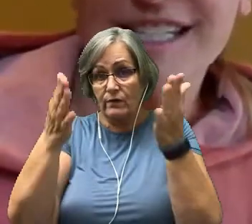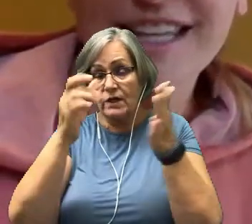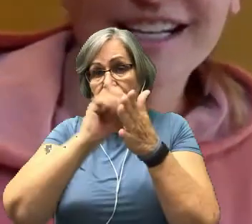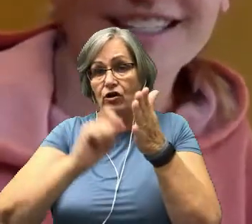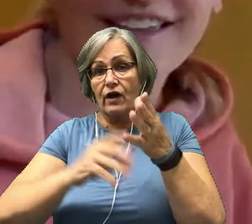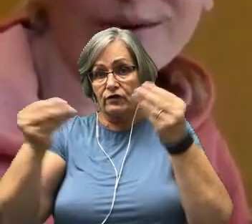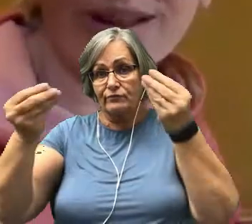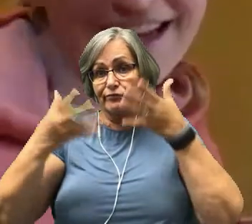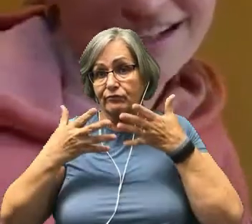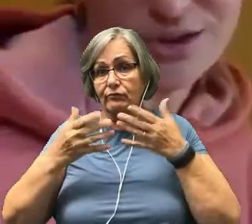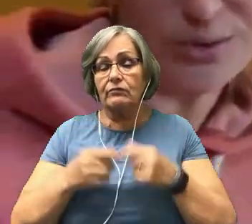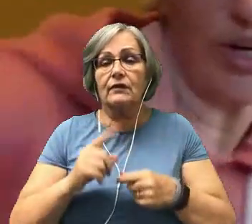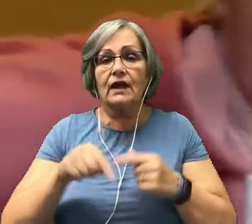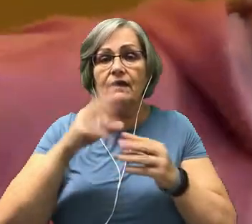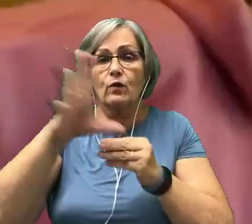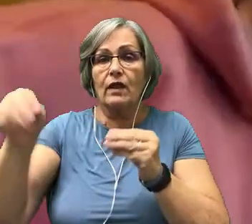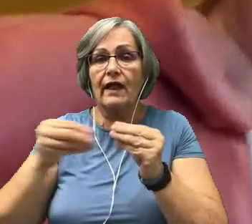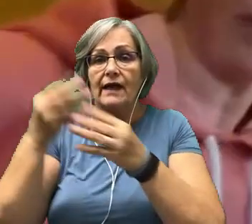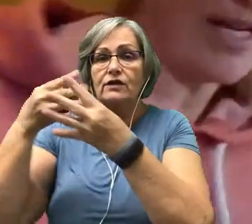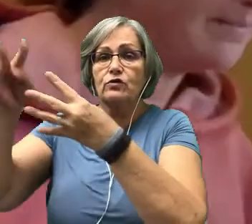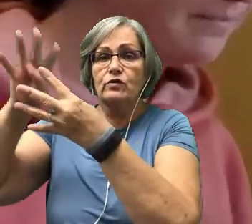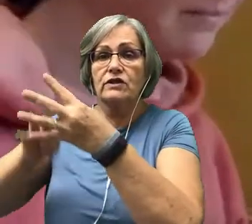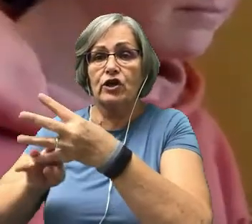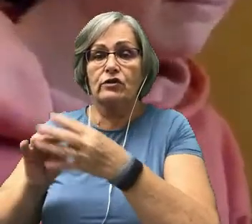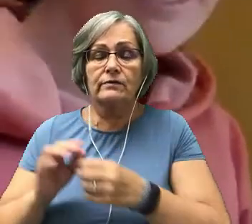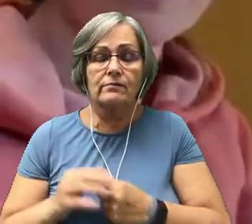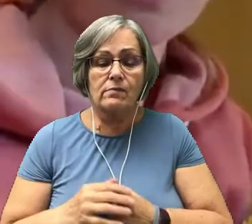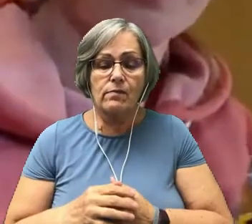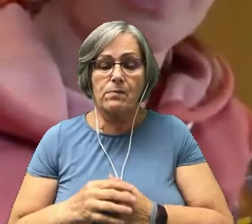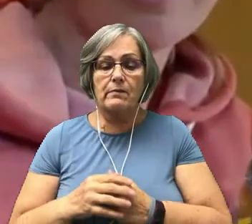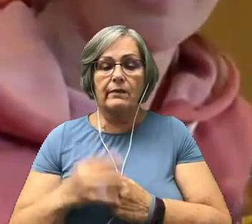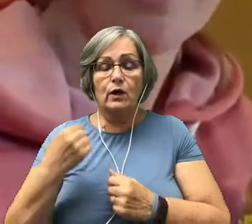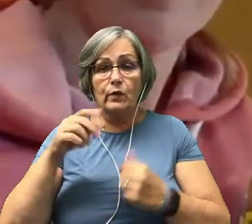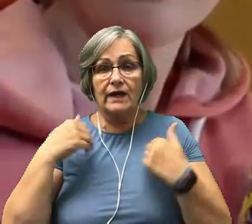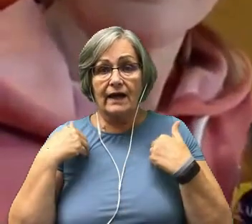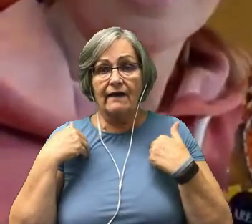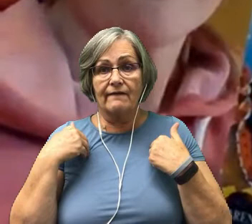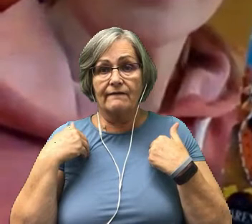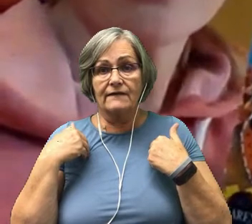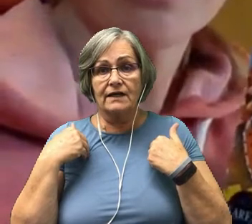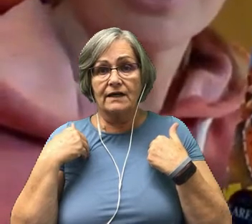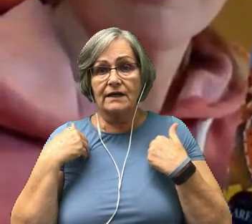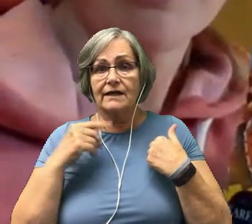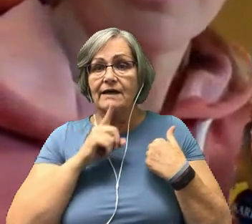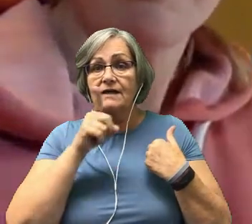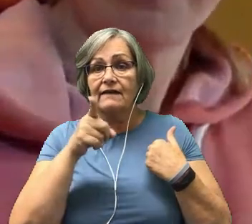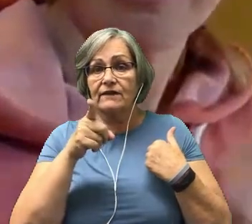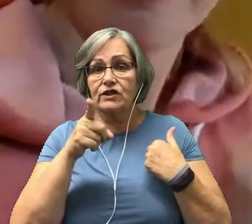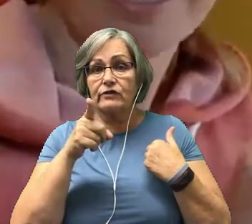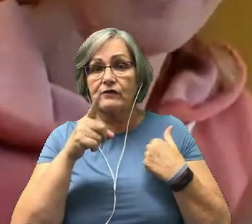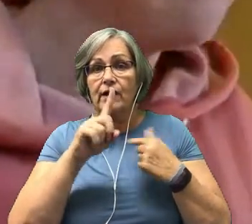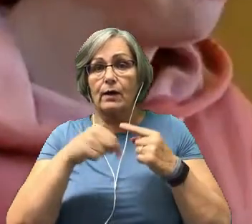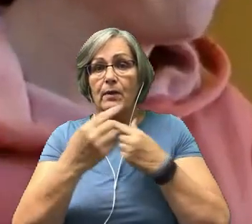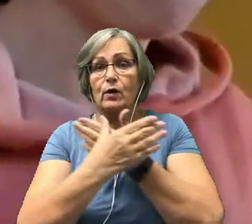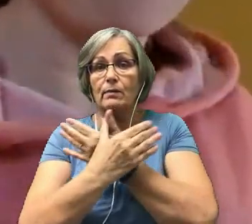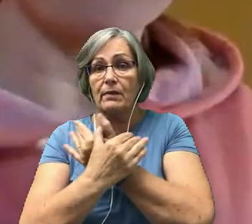is telling us, and then we'll add it to our chart. Okay, so we've got a nonfiction book about a